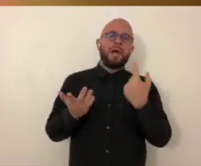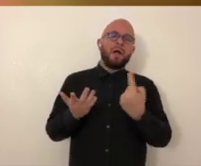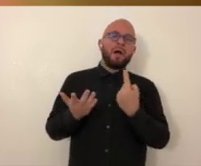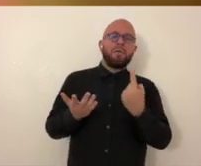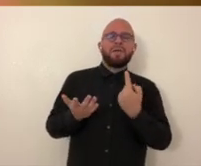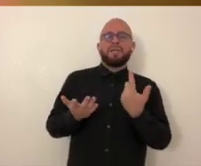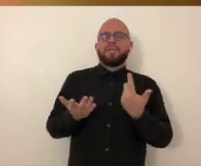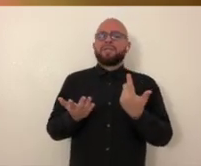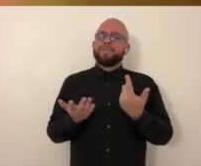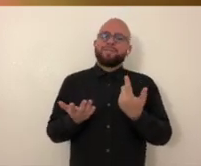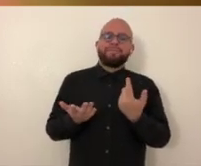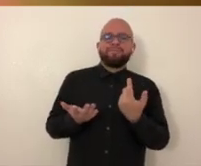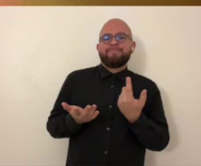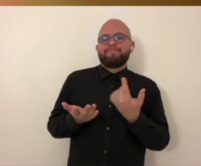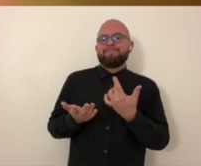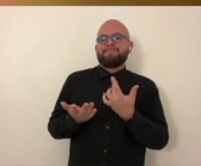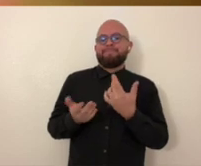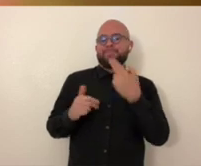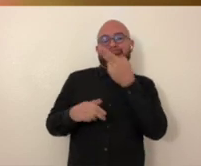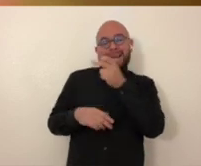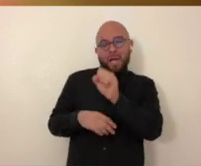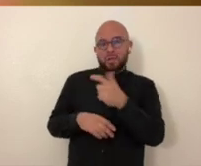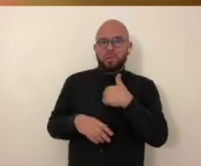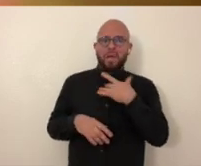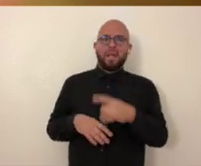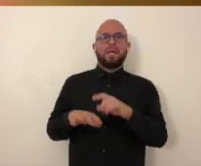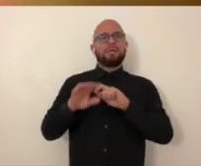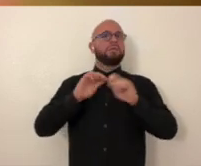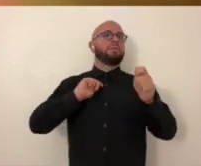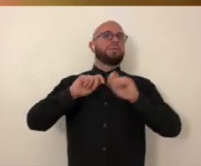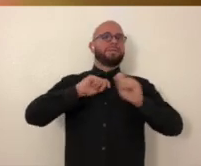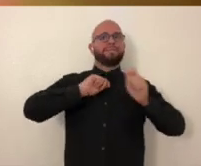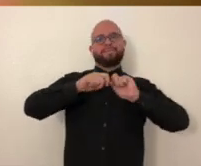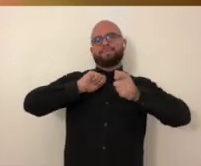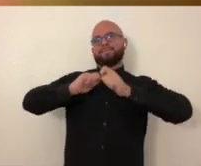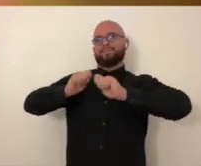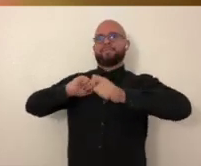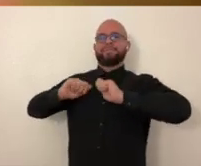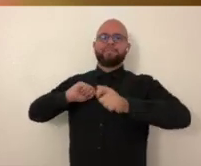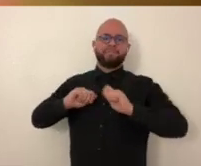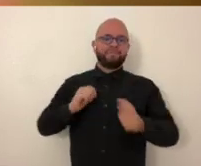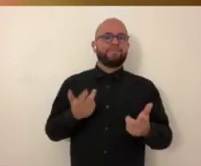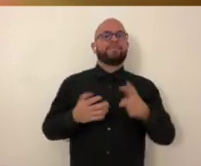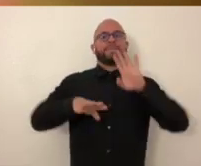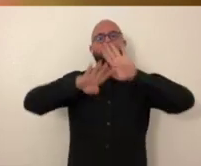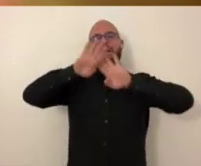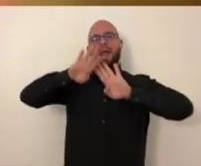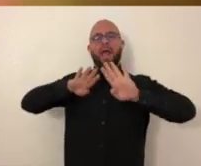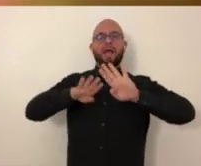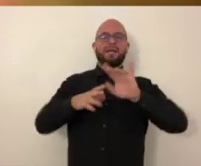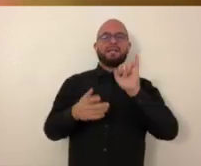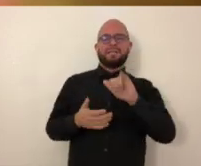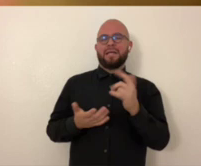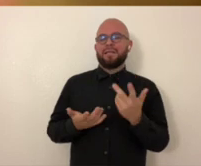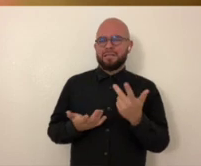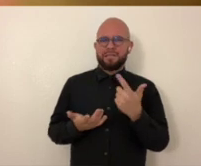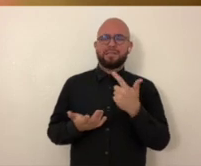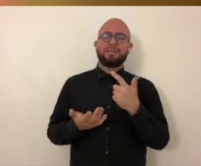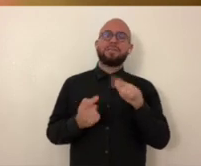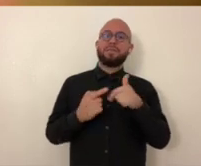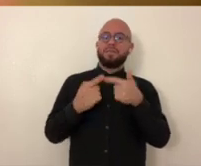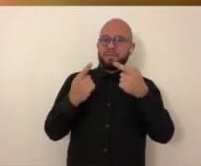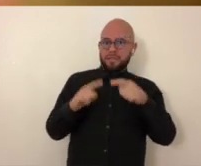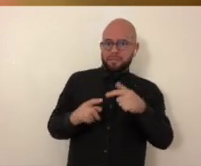Definitely. I wanted to work on with disability issues, but I've always liked, in high